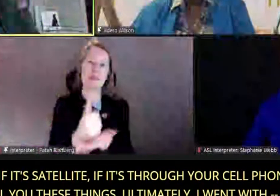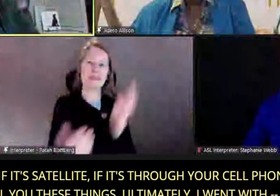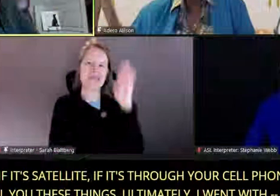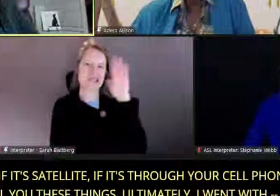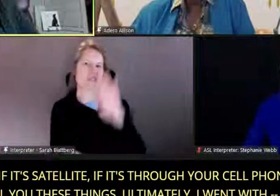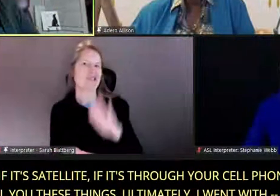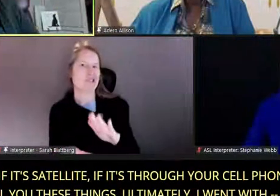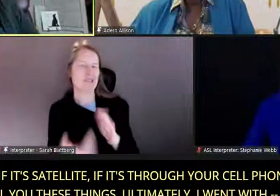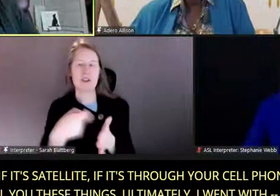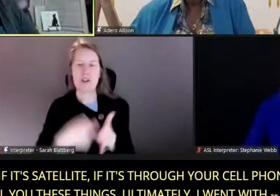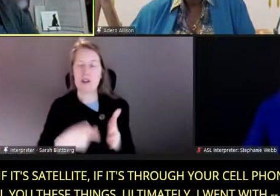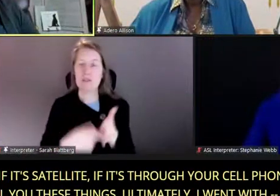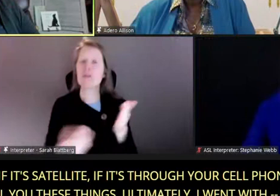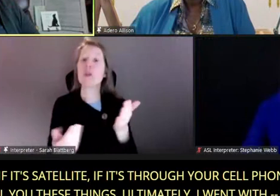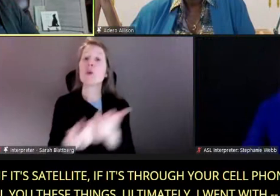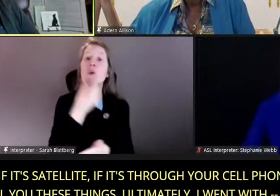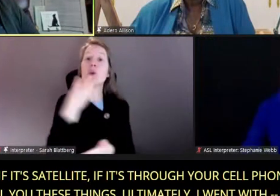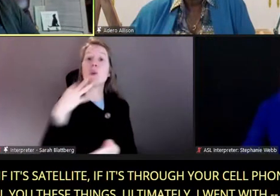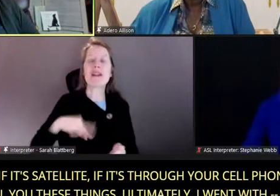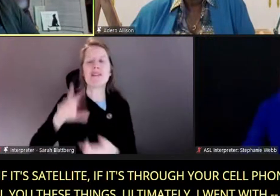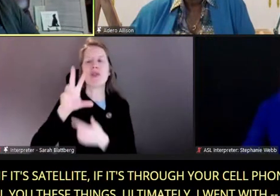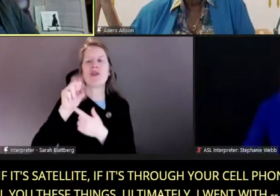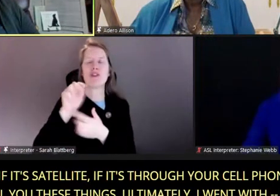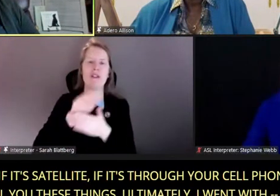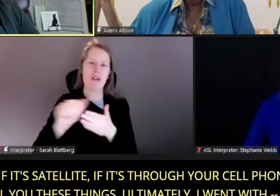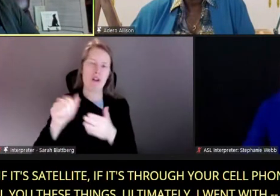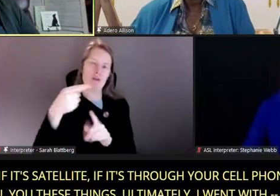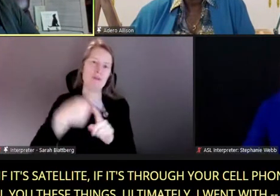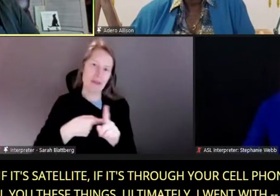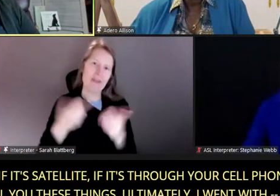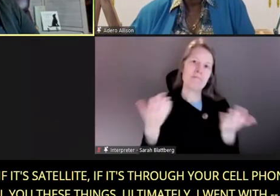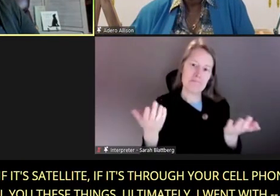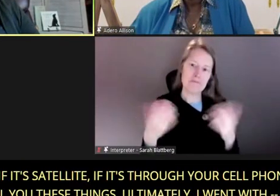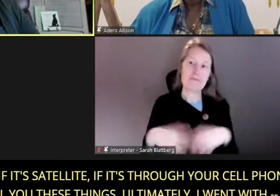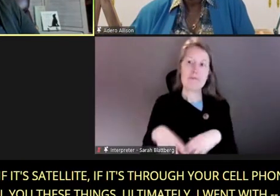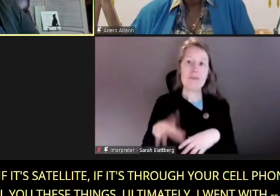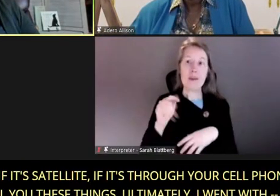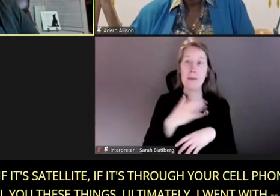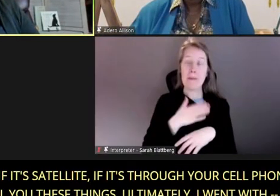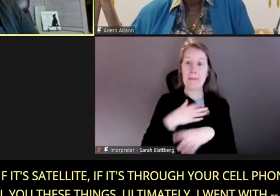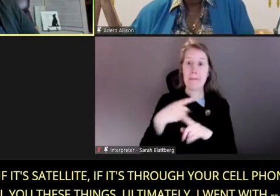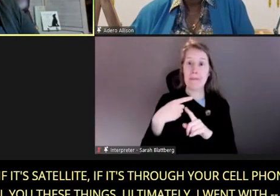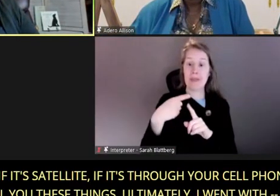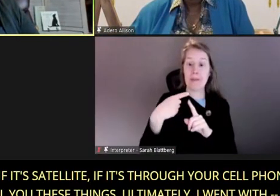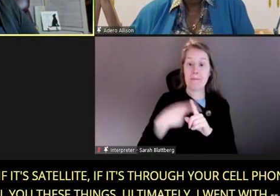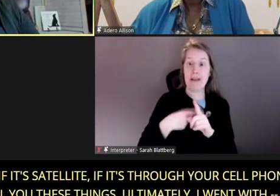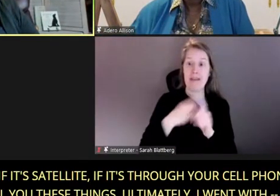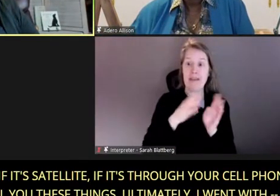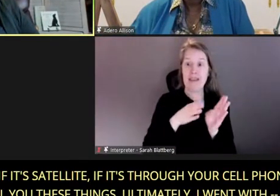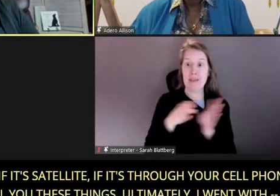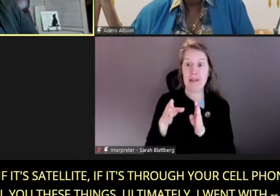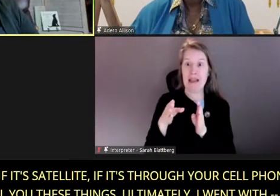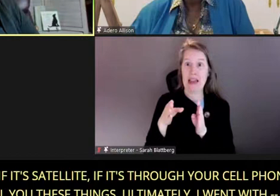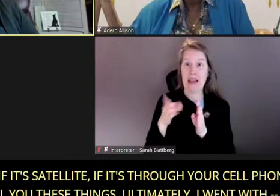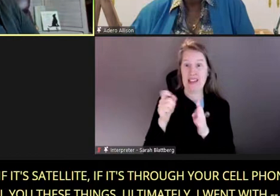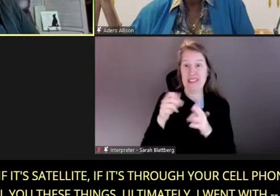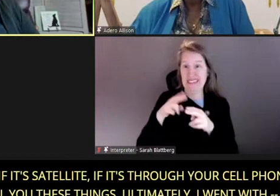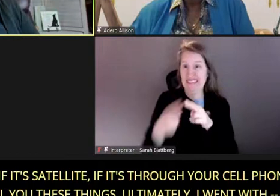which is $30 a month. But without actually lowering my monthly plan, I still would have been paying significantly more.